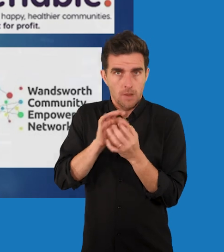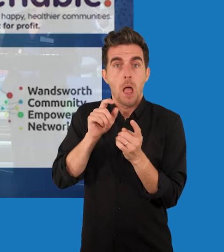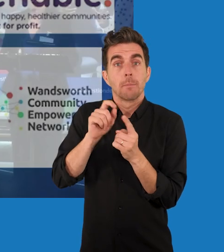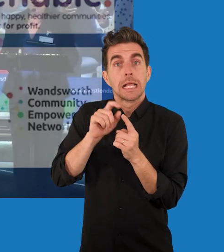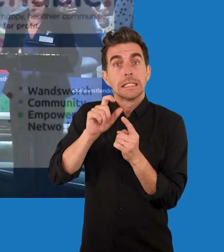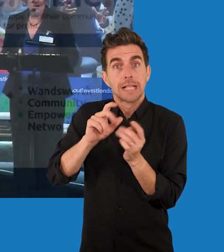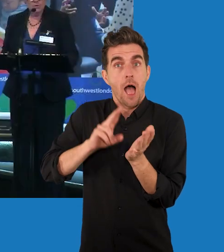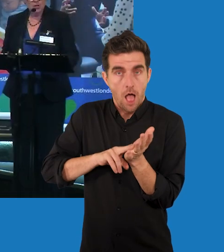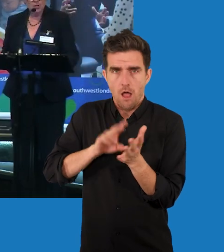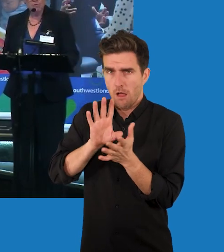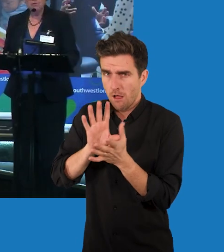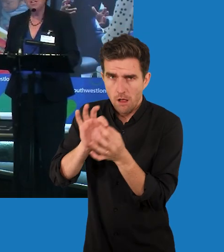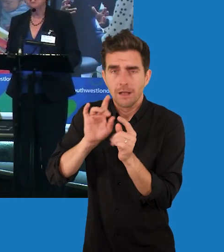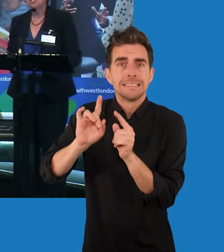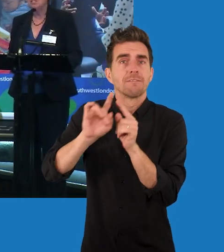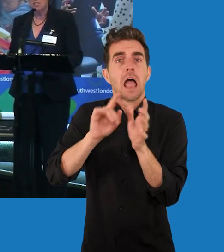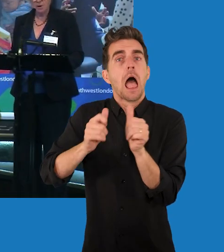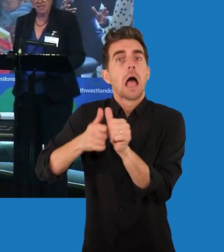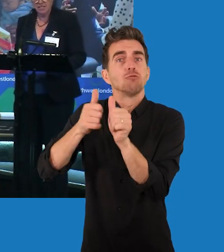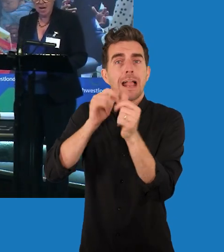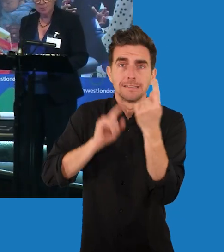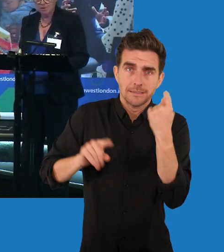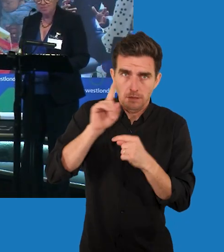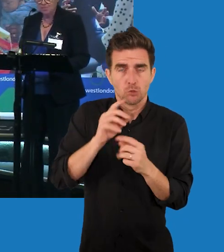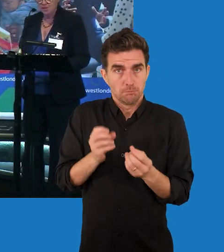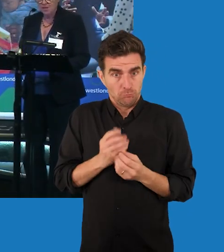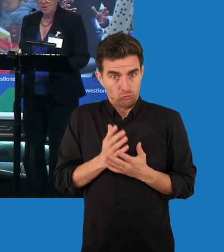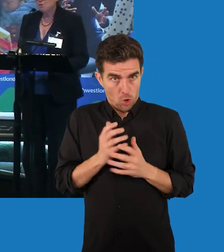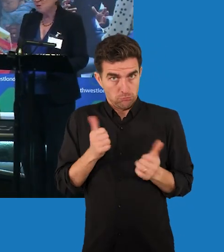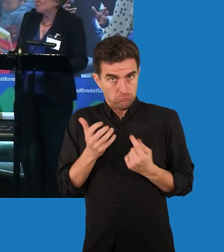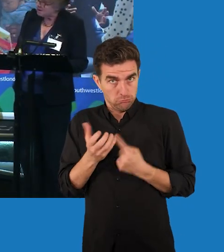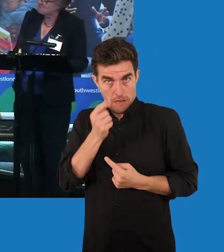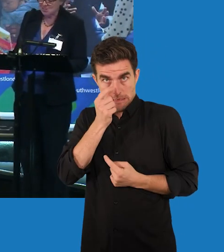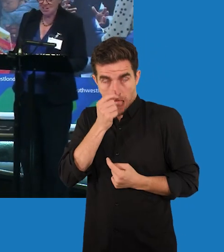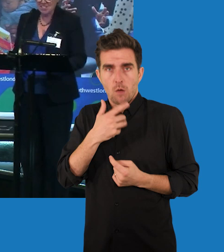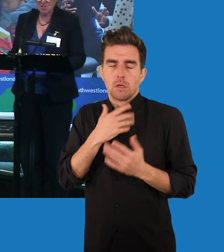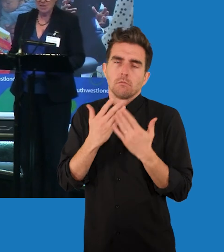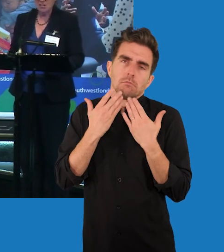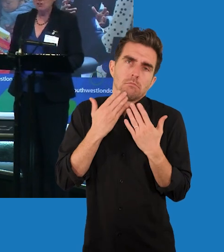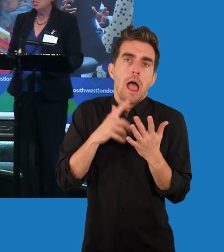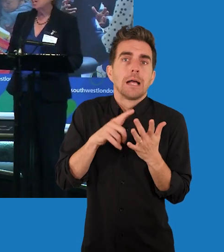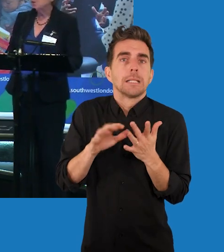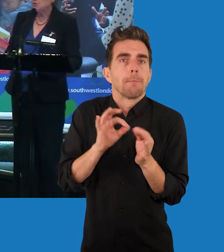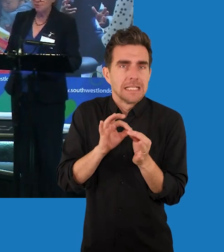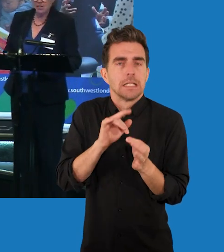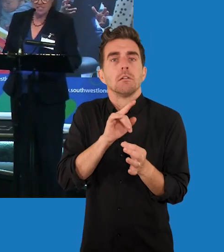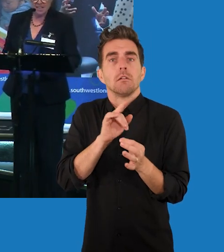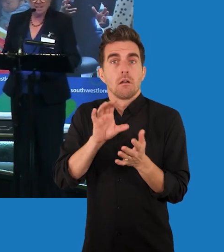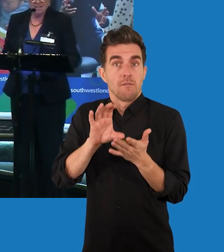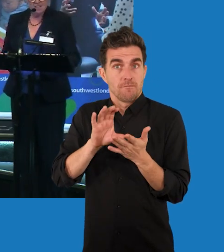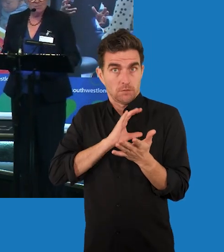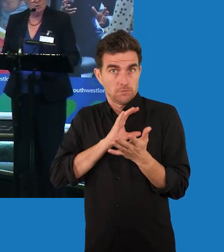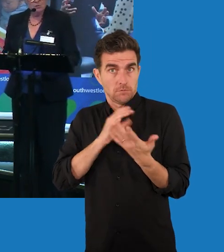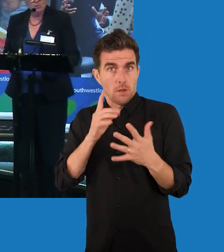worked collaboratively with a number of agencies to make this happen. We're really grateful to the ICB, not just help with